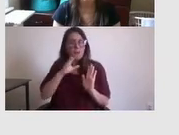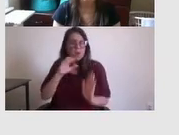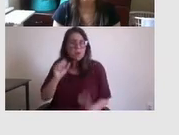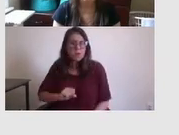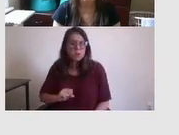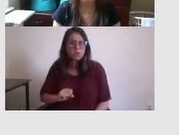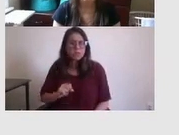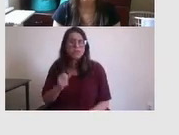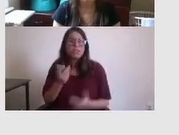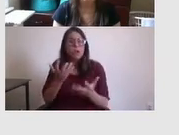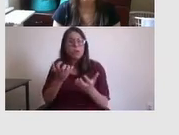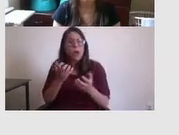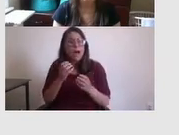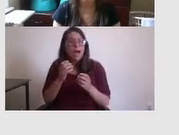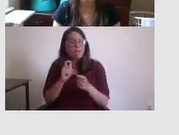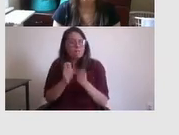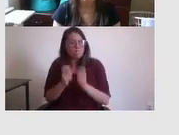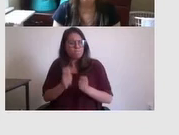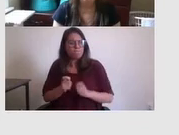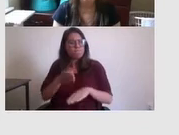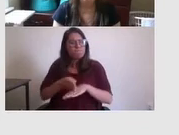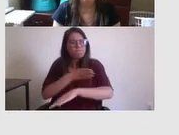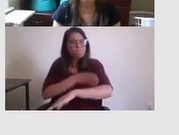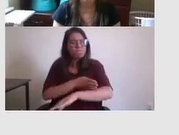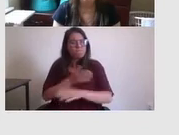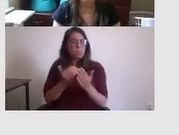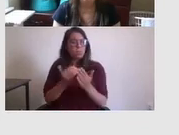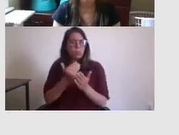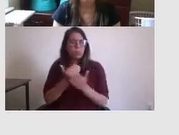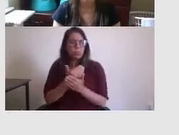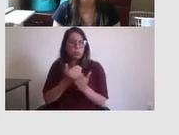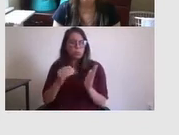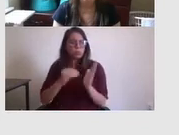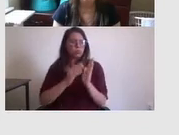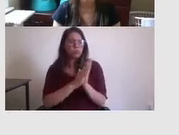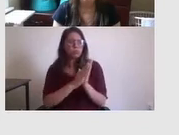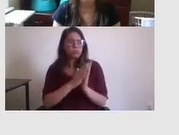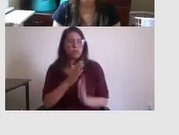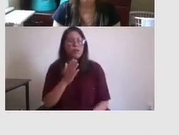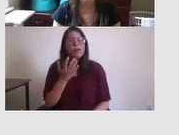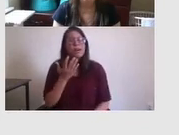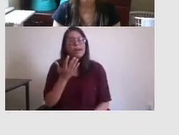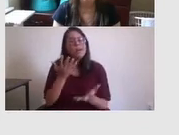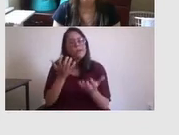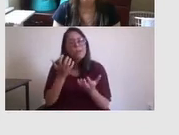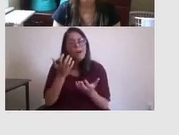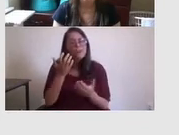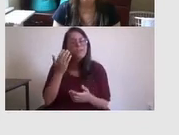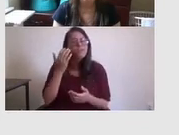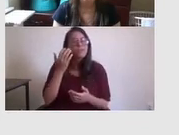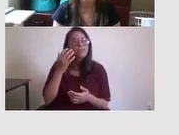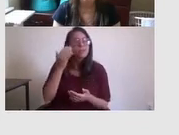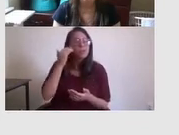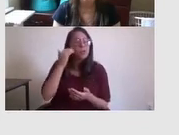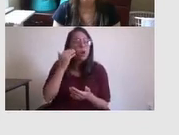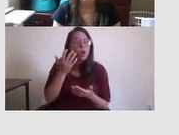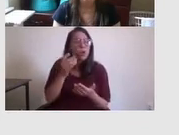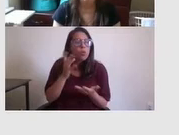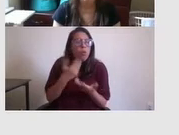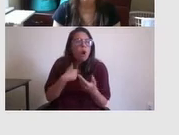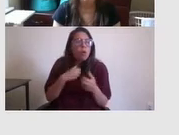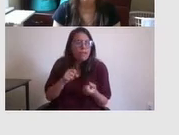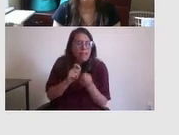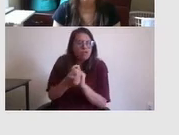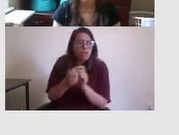so we want to brush that off and see if we can take a look at our flexible work policy and make that